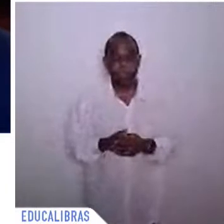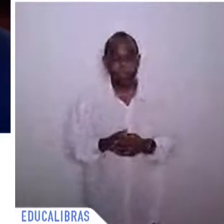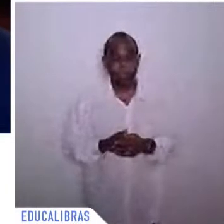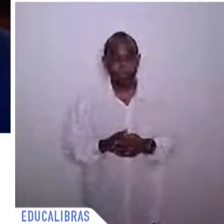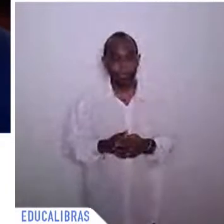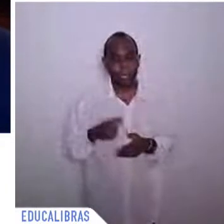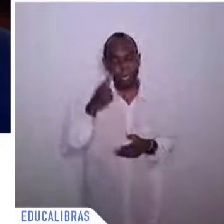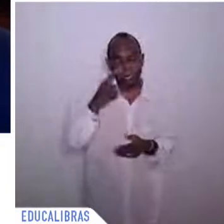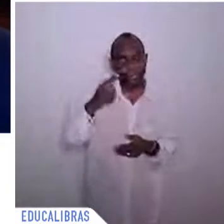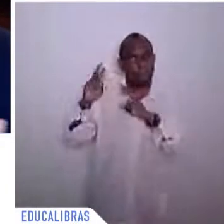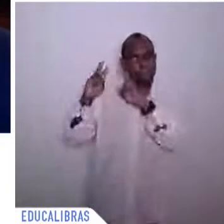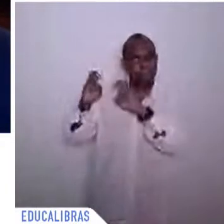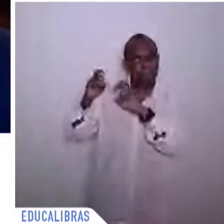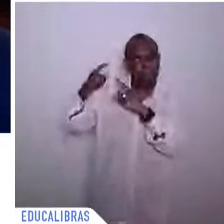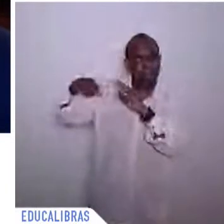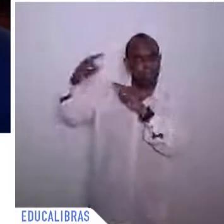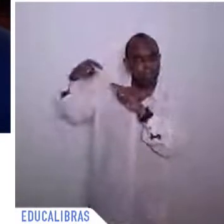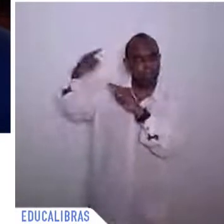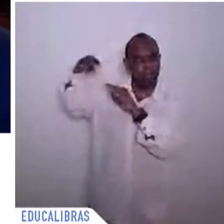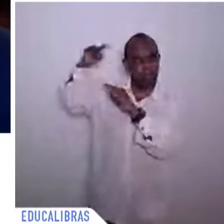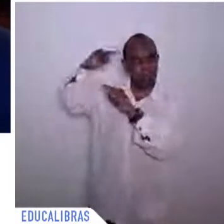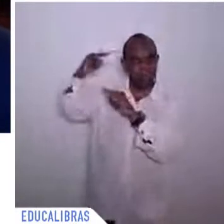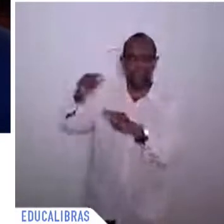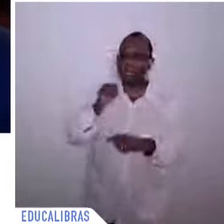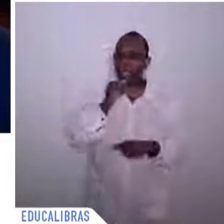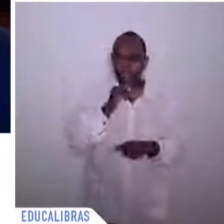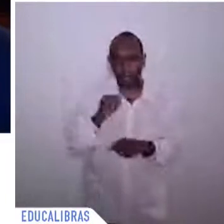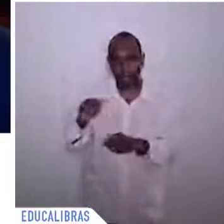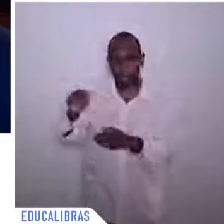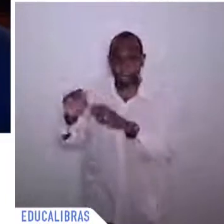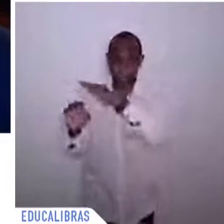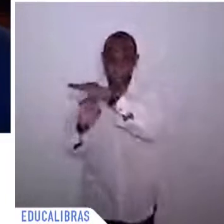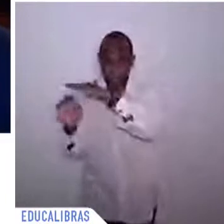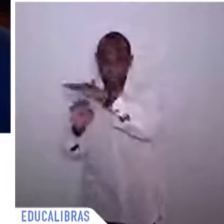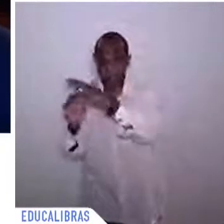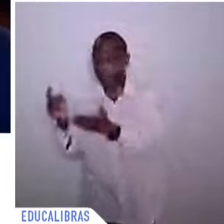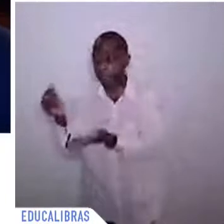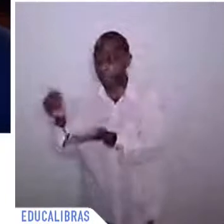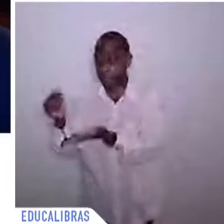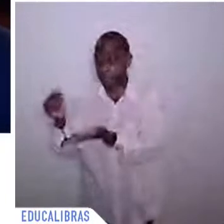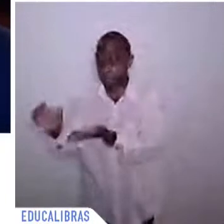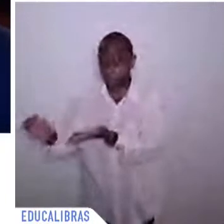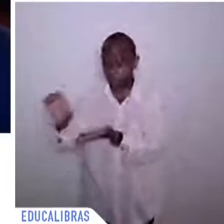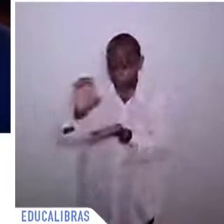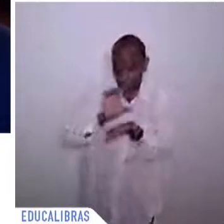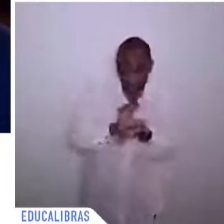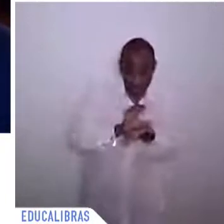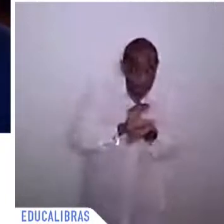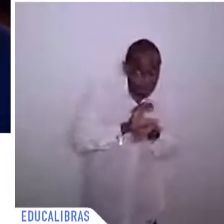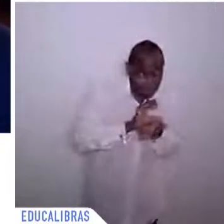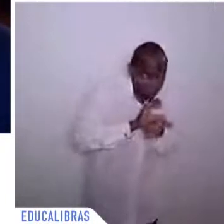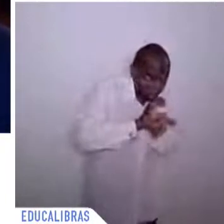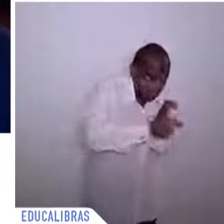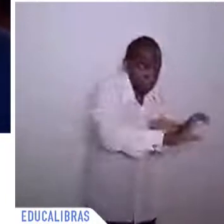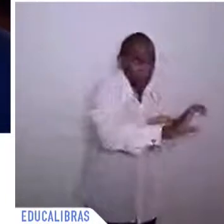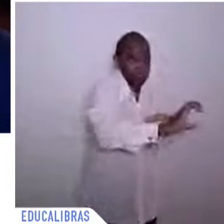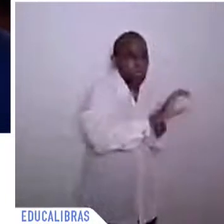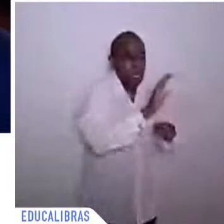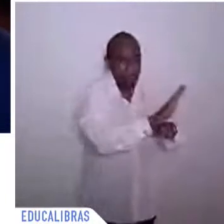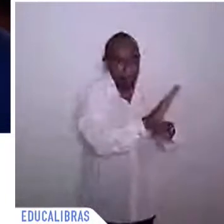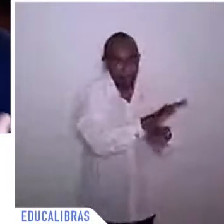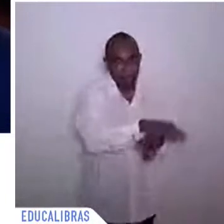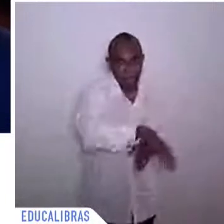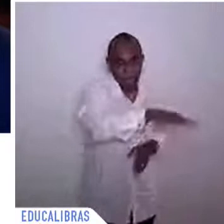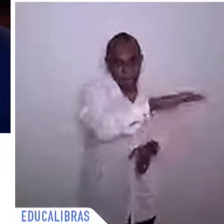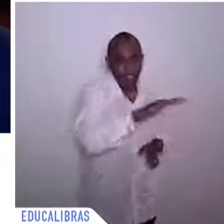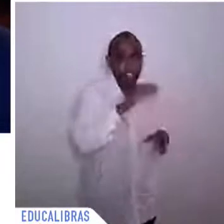you look back, it's not obvious that this prohibition of company was something that is totally positive for